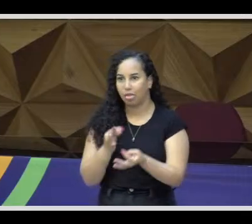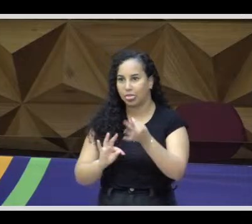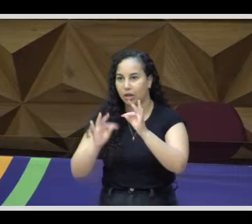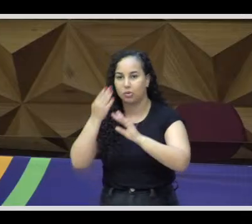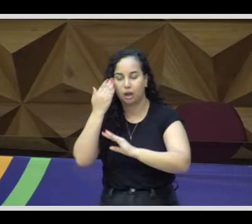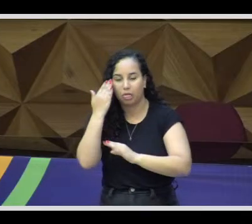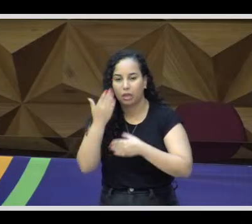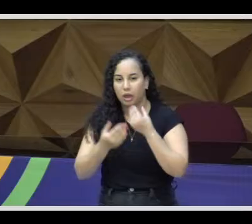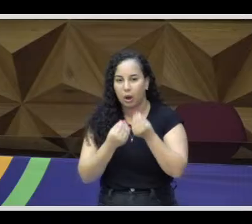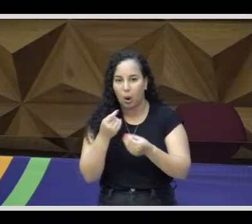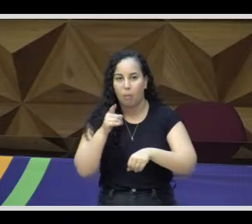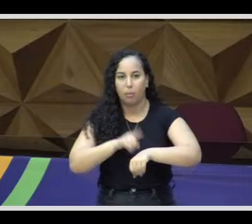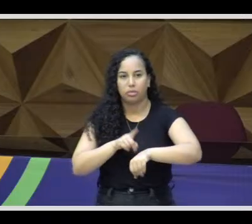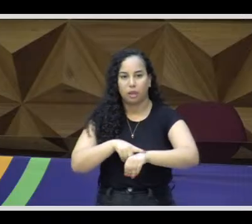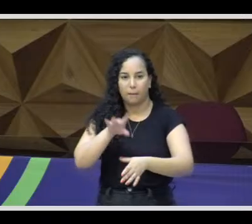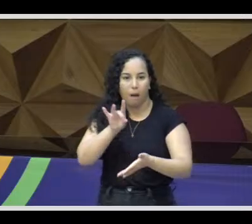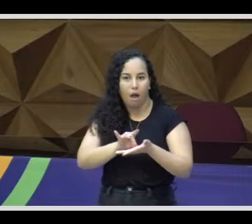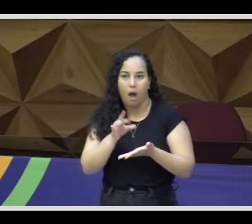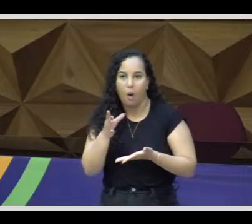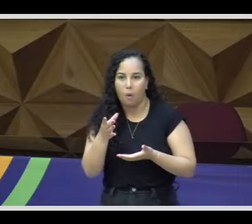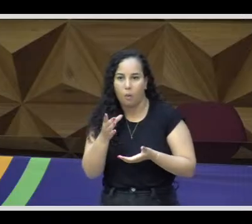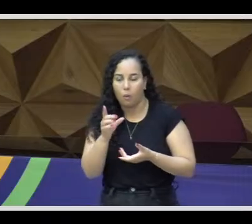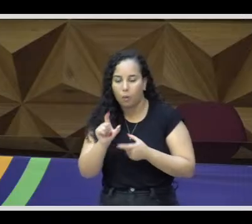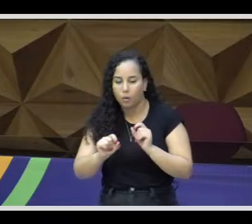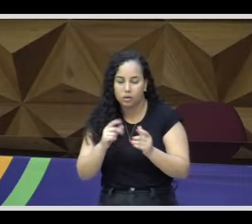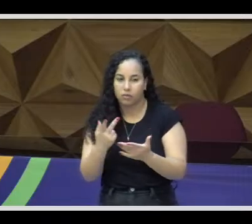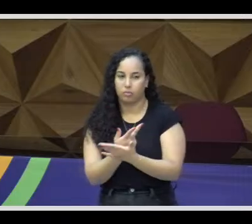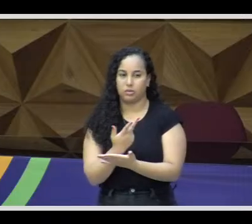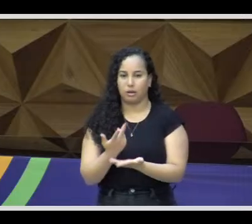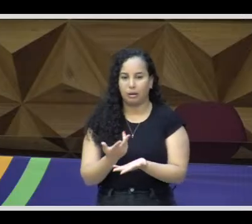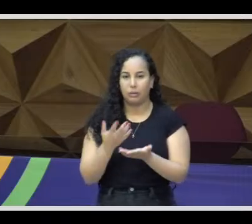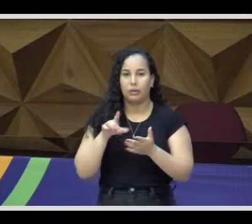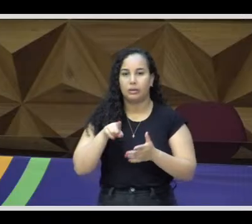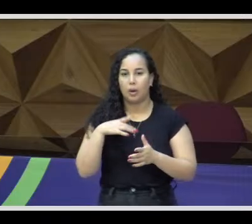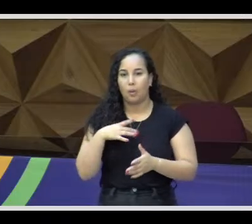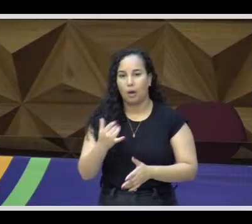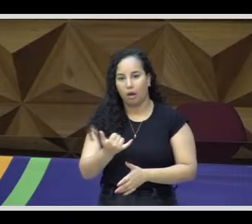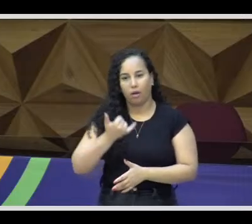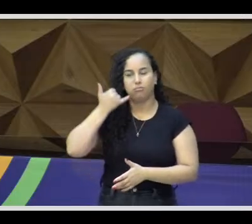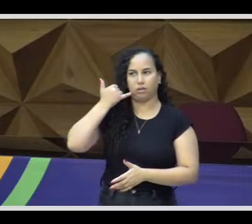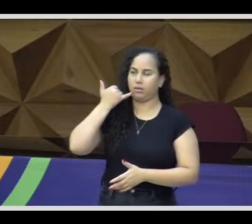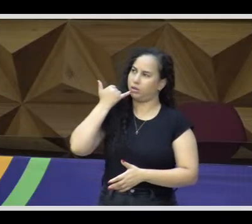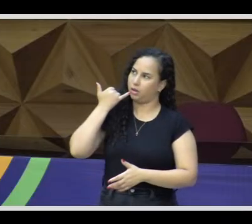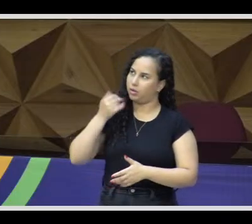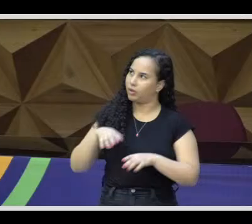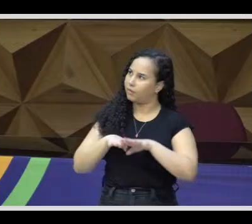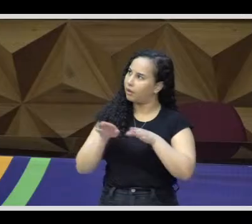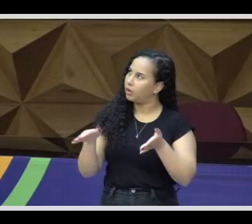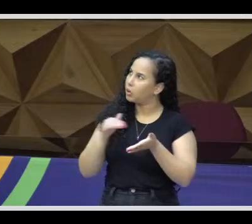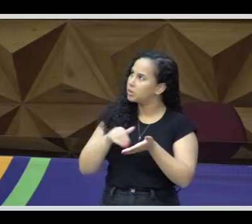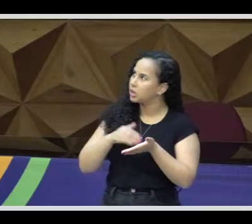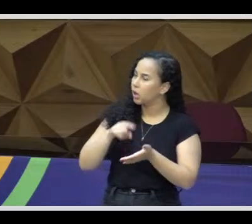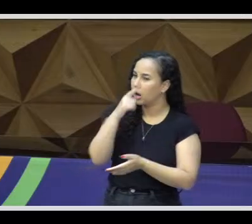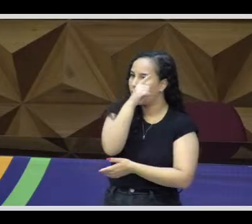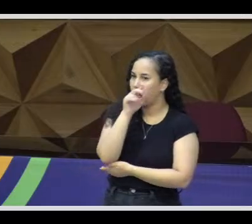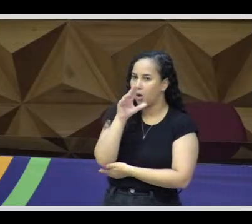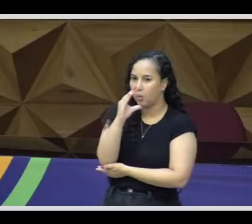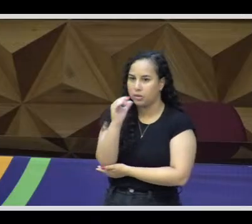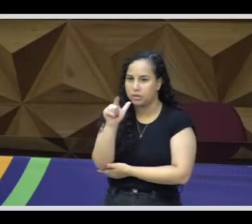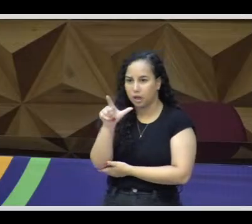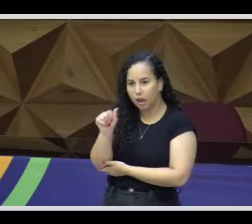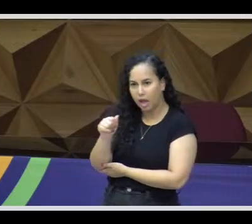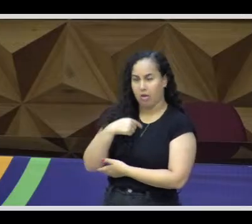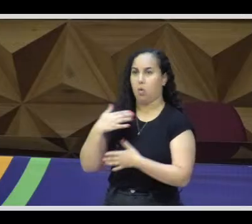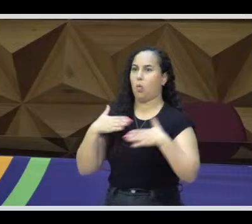understand in real time what was going on. So I received that call. I was in my office at UCLA, and I was shocked. I was like,